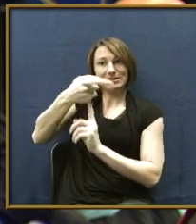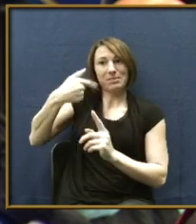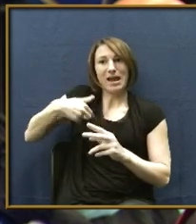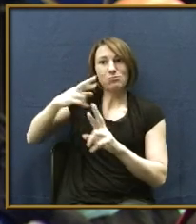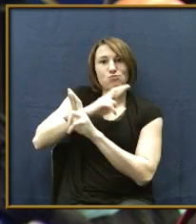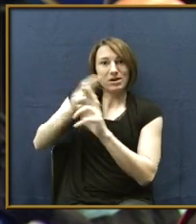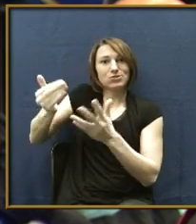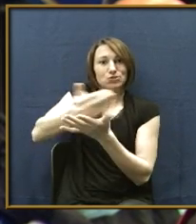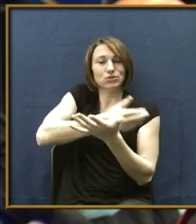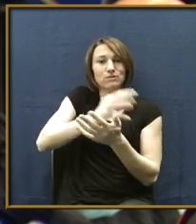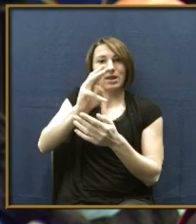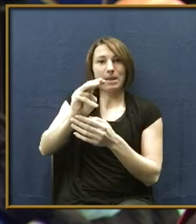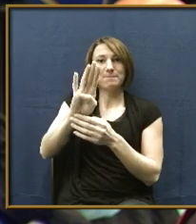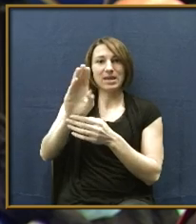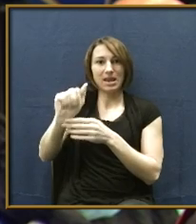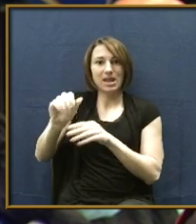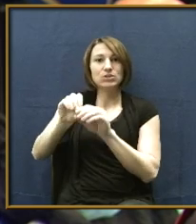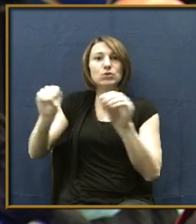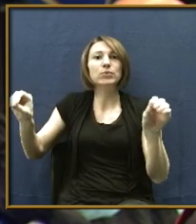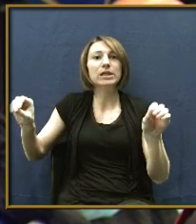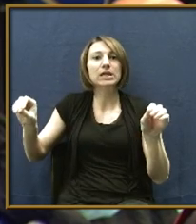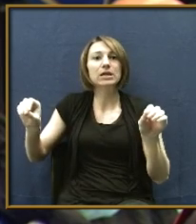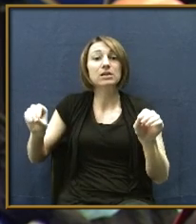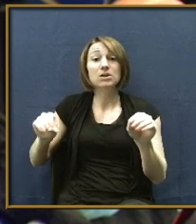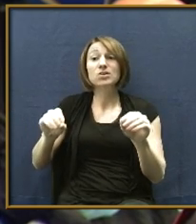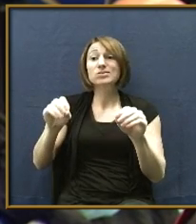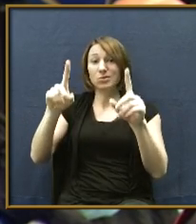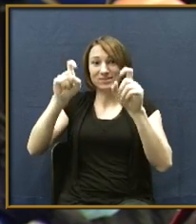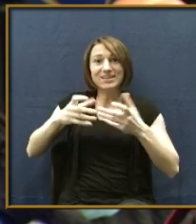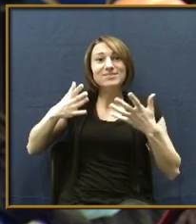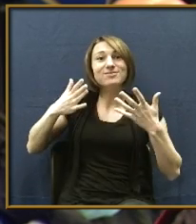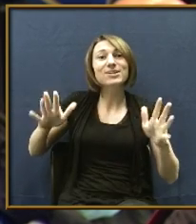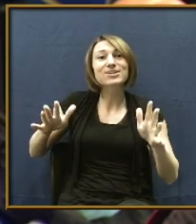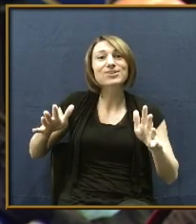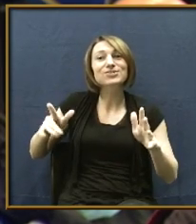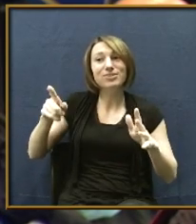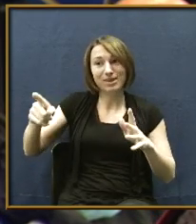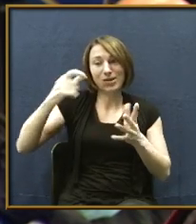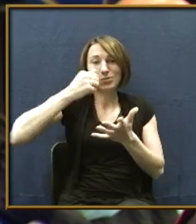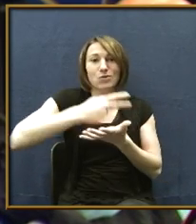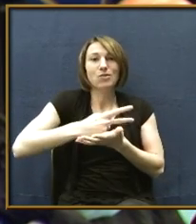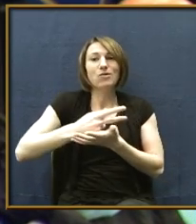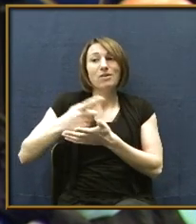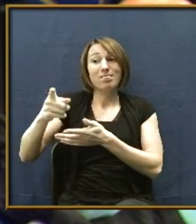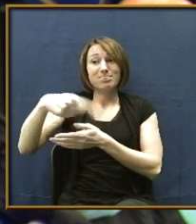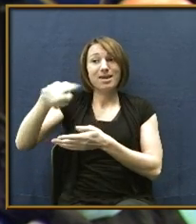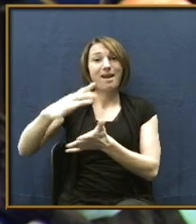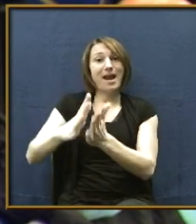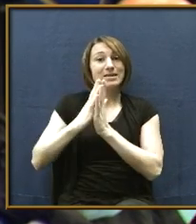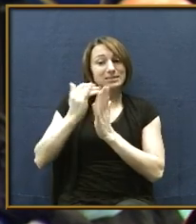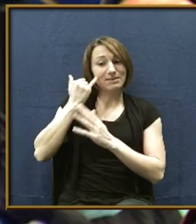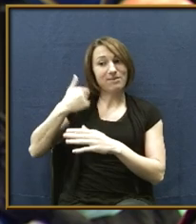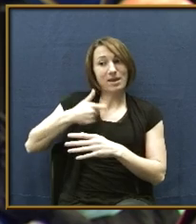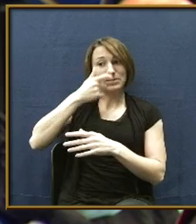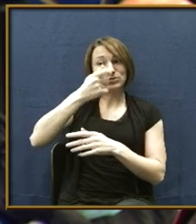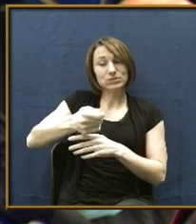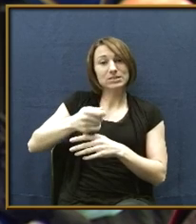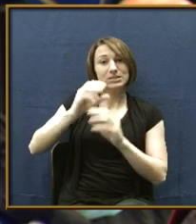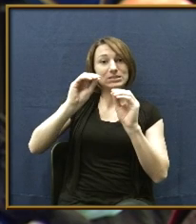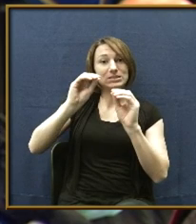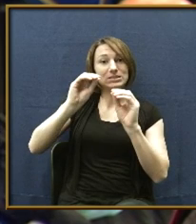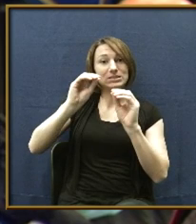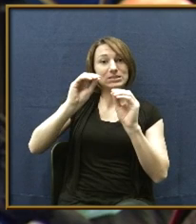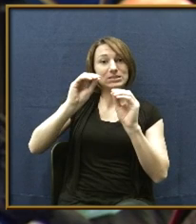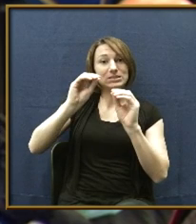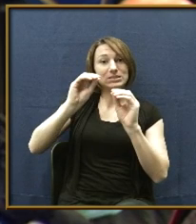At the end of the exam, the department chair asked if I'd be interested in teaching adjunct, though I did not feel that was a perfect job